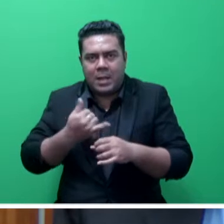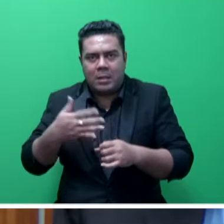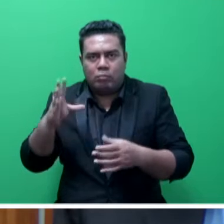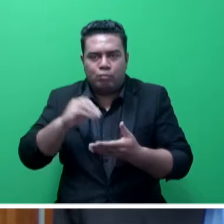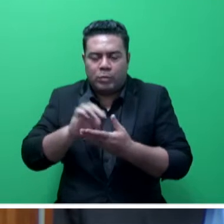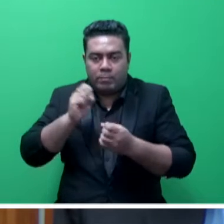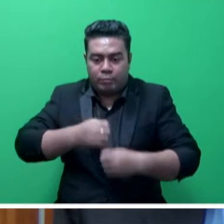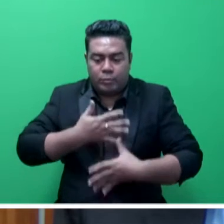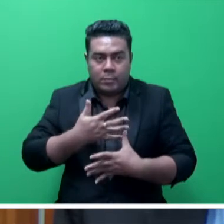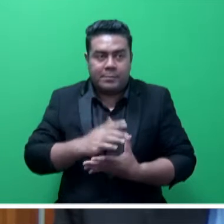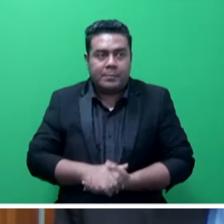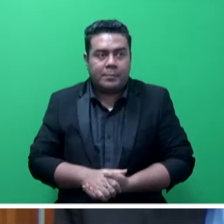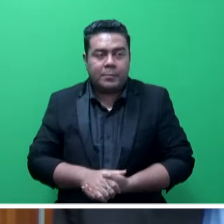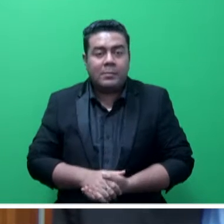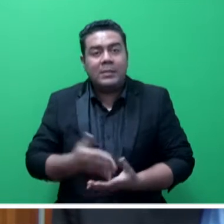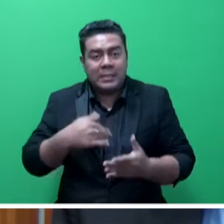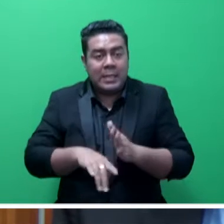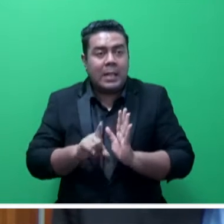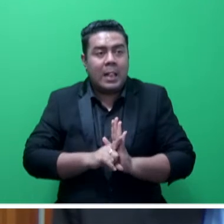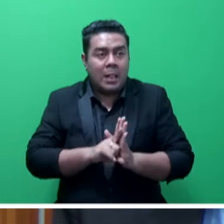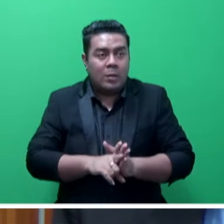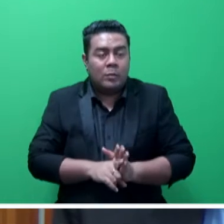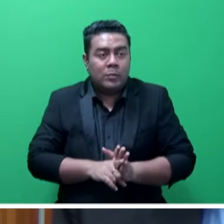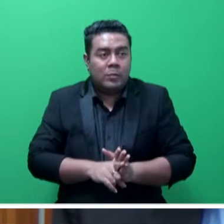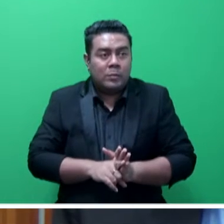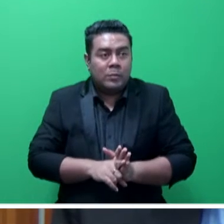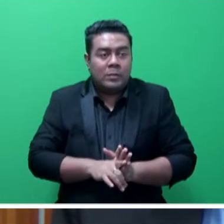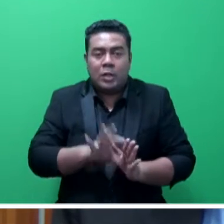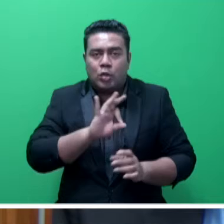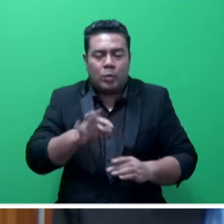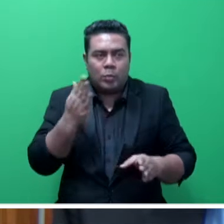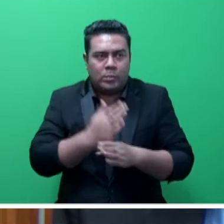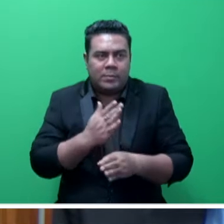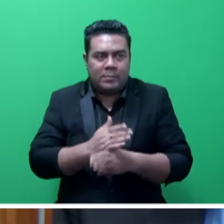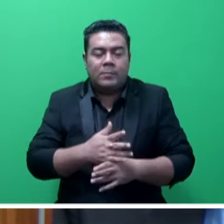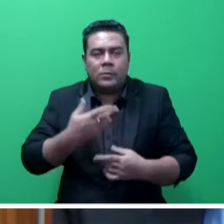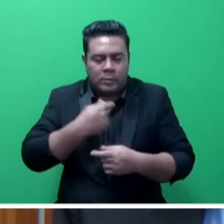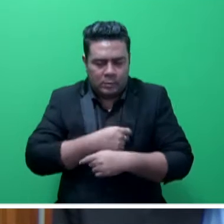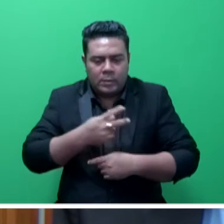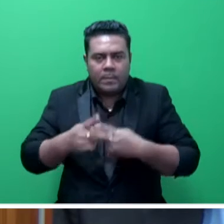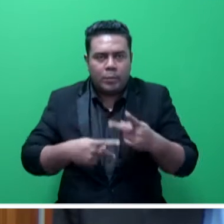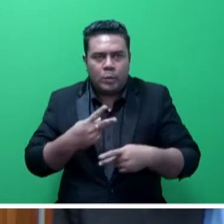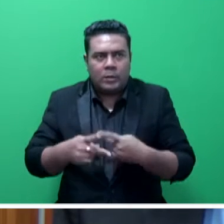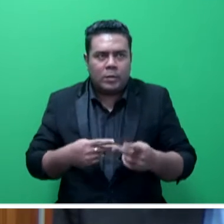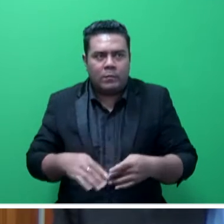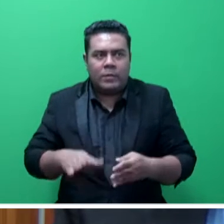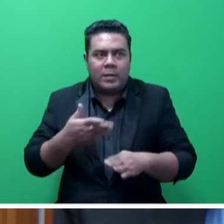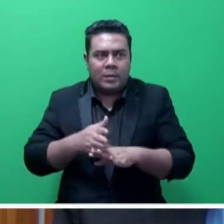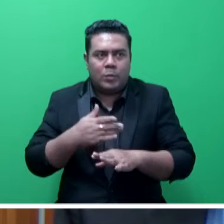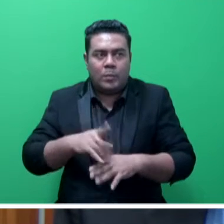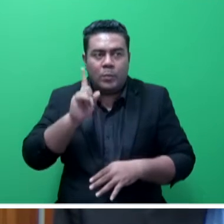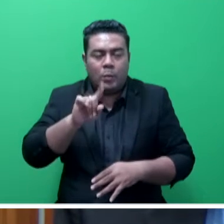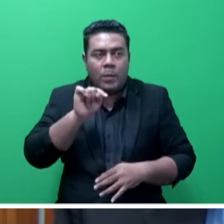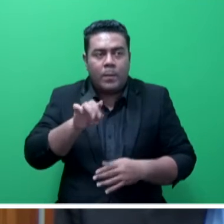the CT scan in Lautoka is not functioning, and we are in the process of replacing it with a